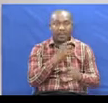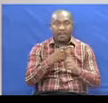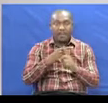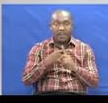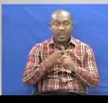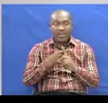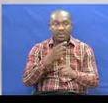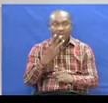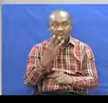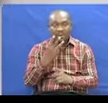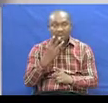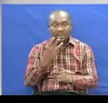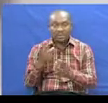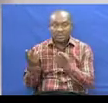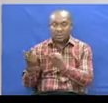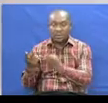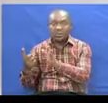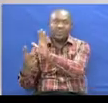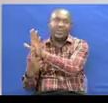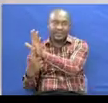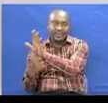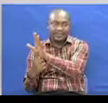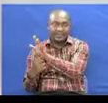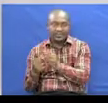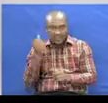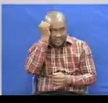plus 3 then is equal to 6.